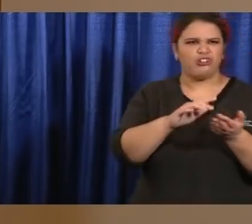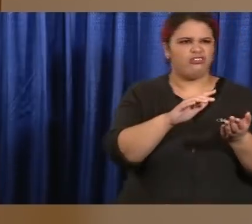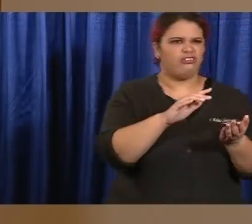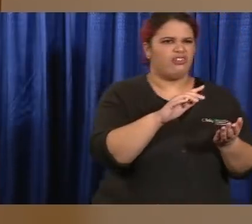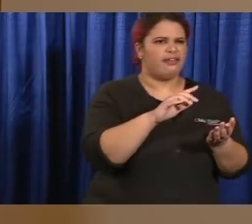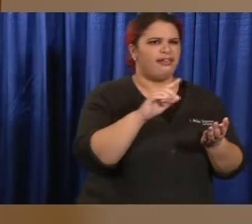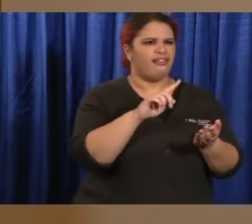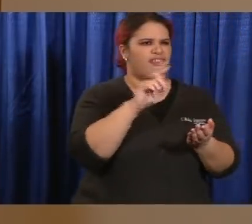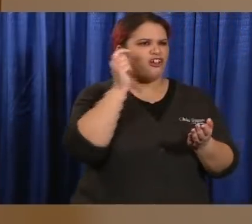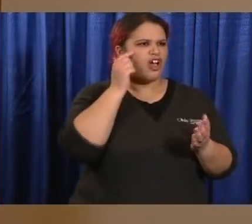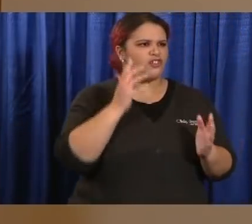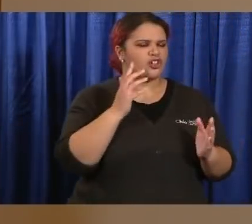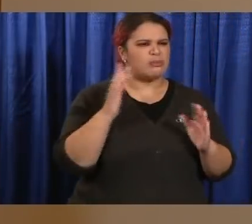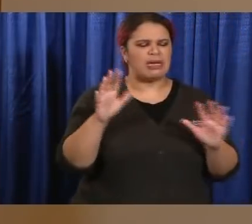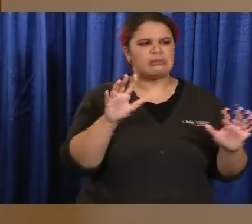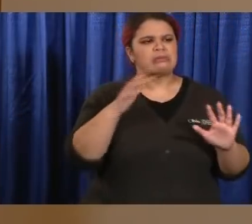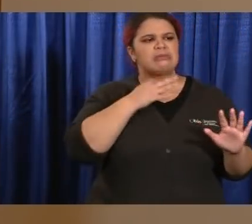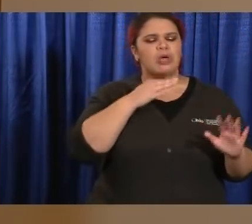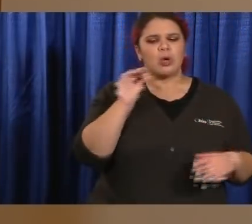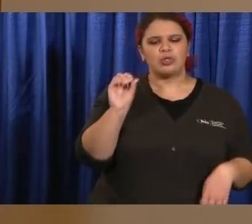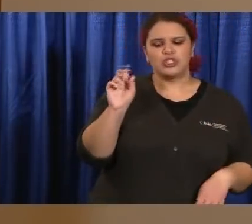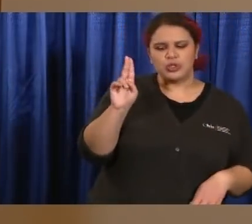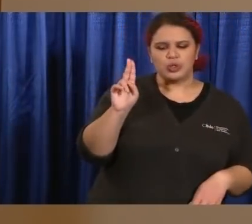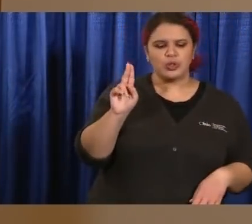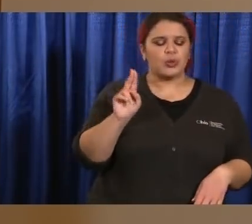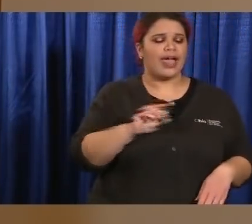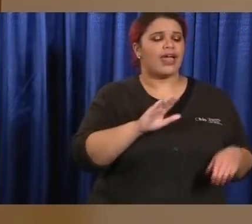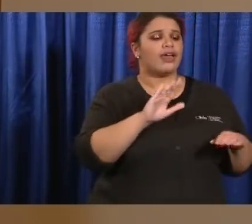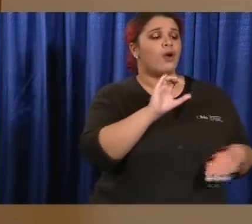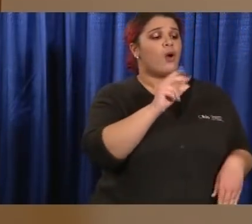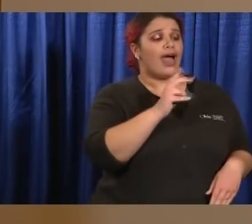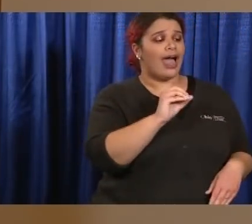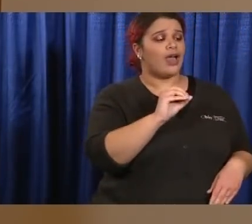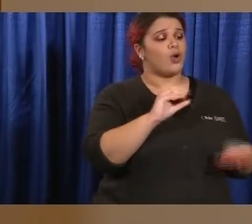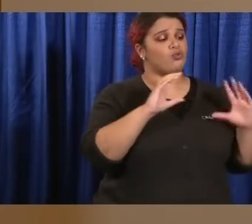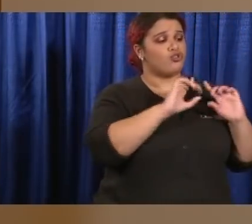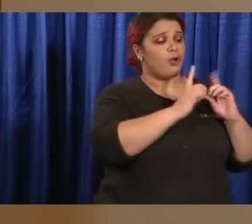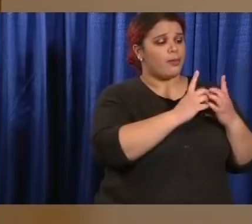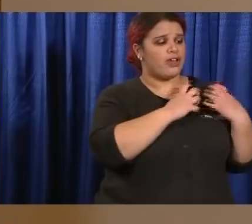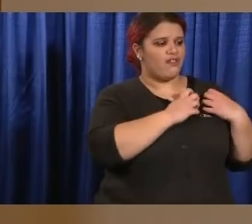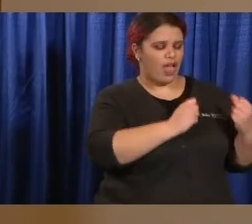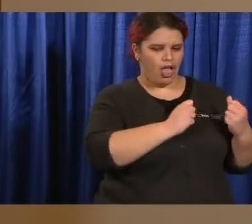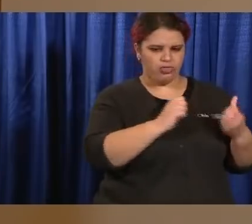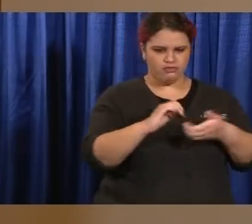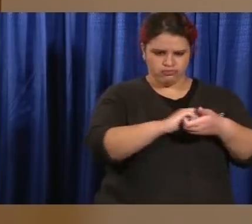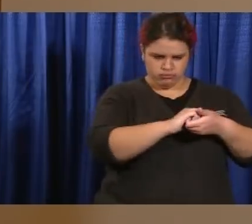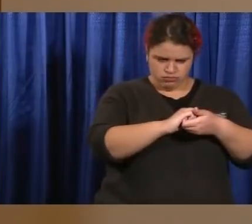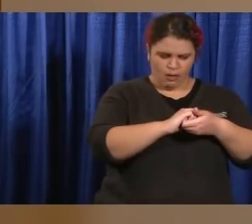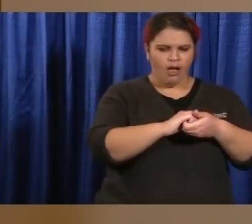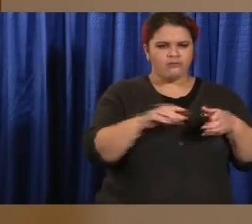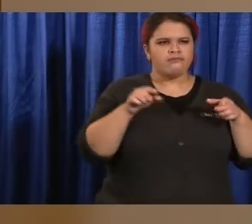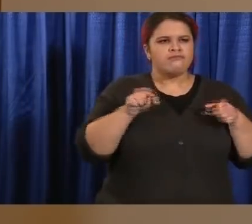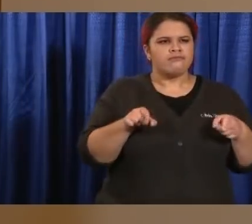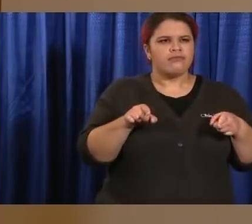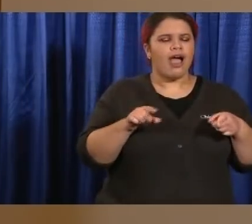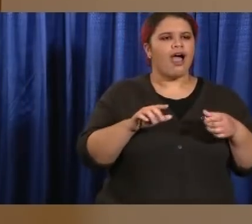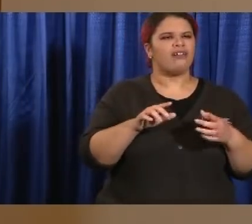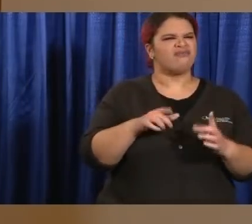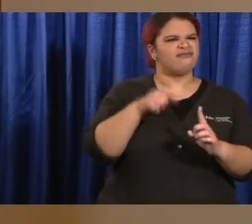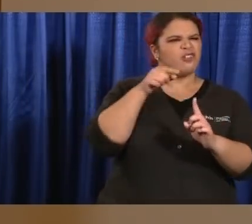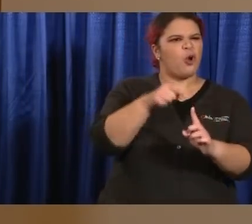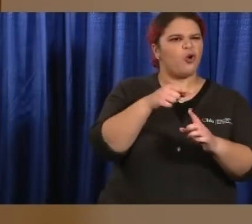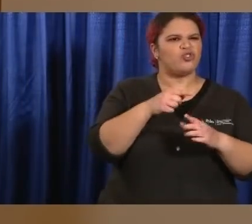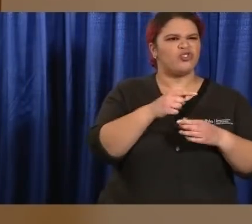exactly OSU and ODH are going to make sure that these products are produced in Ohio. Were they produced previously and we just